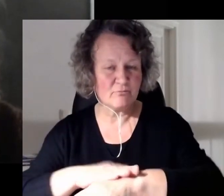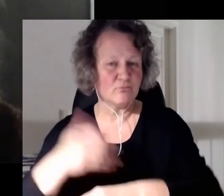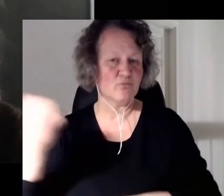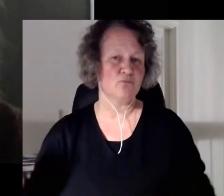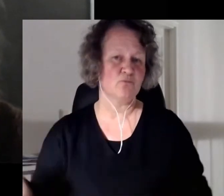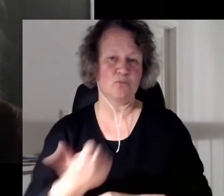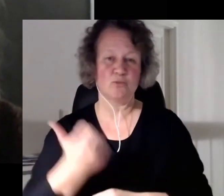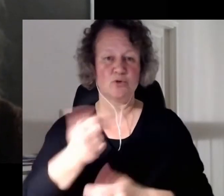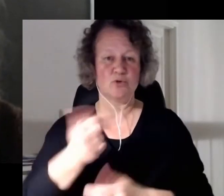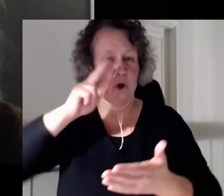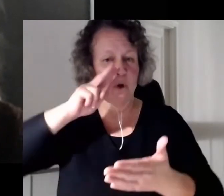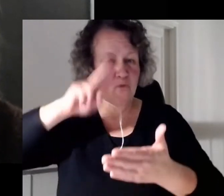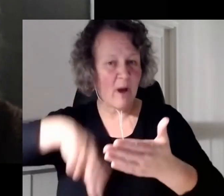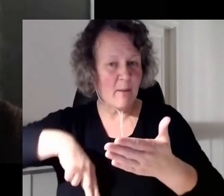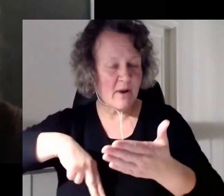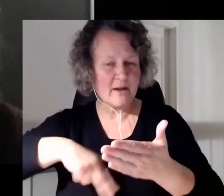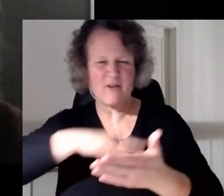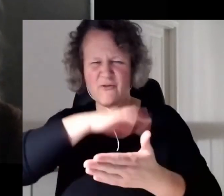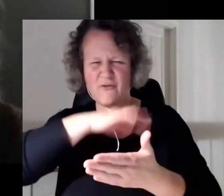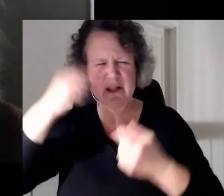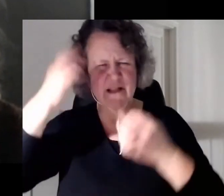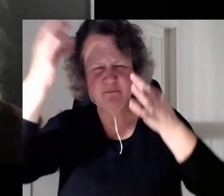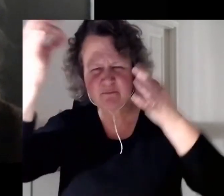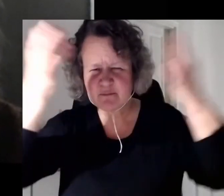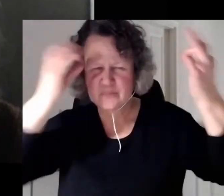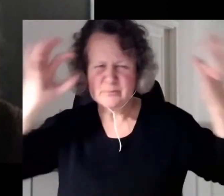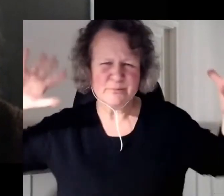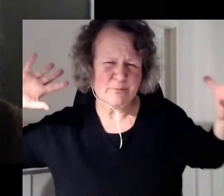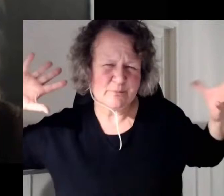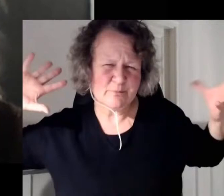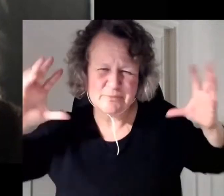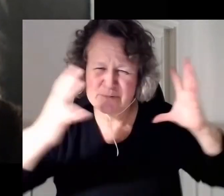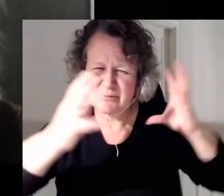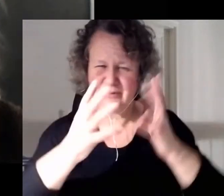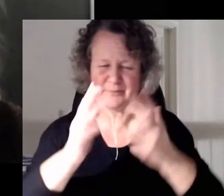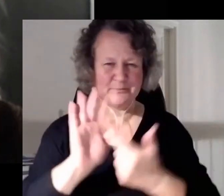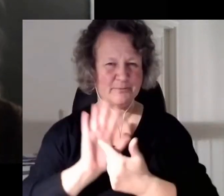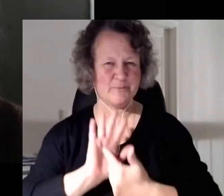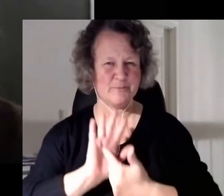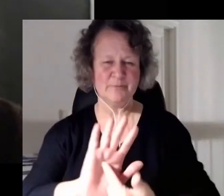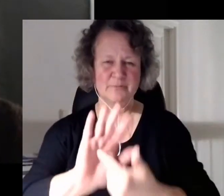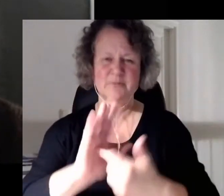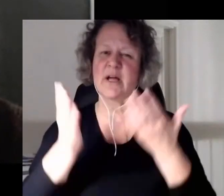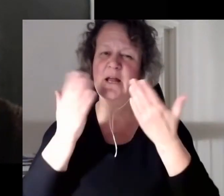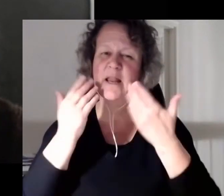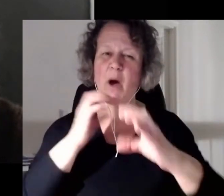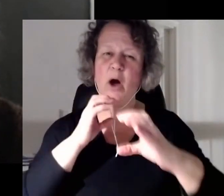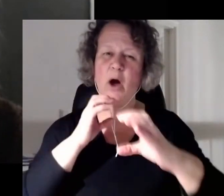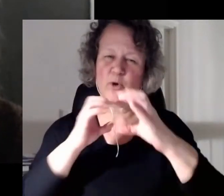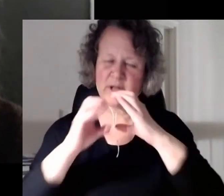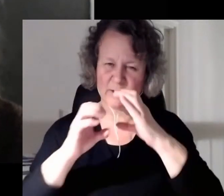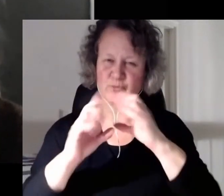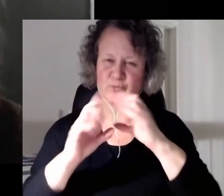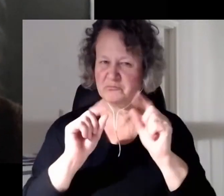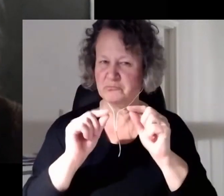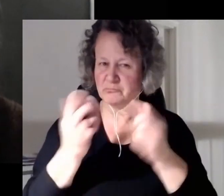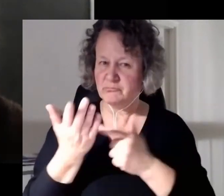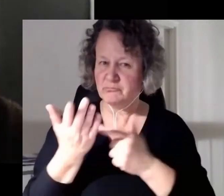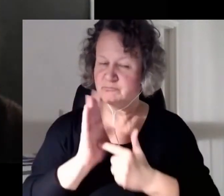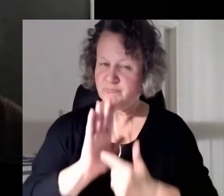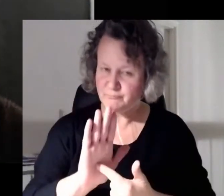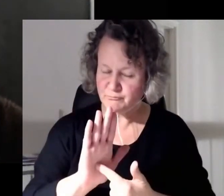and this great overview and compiling all these fantastic ideas in the context of